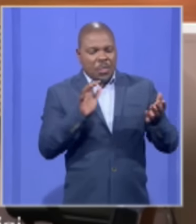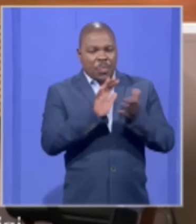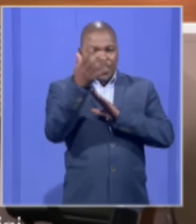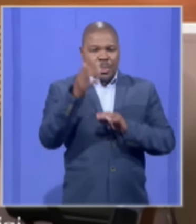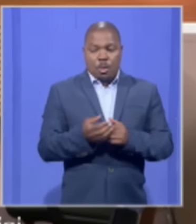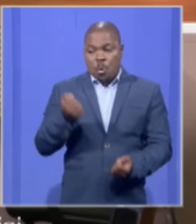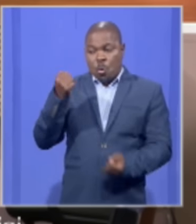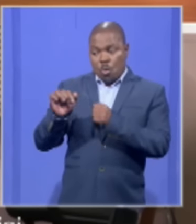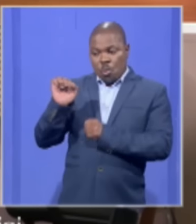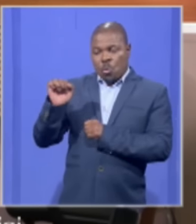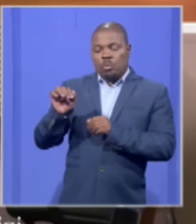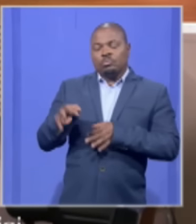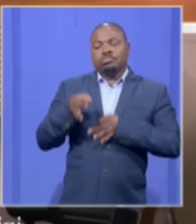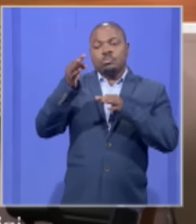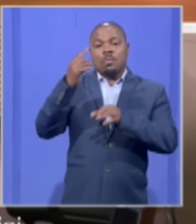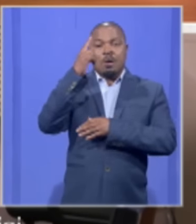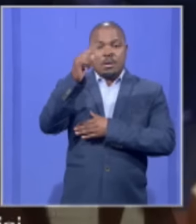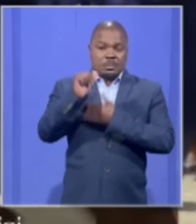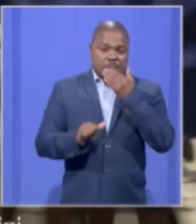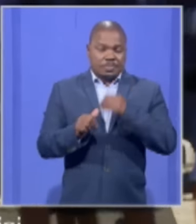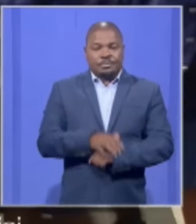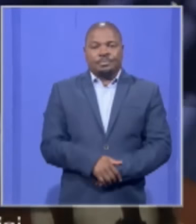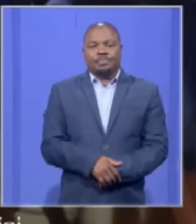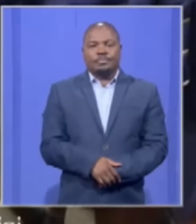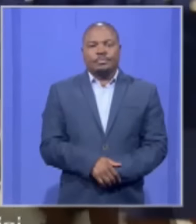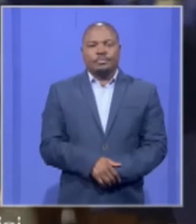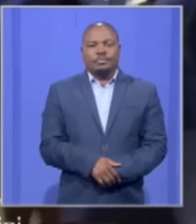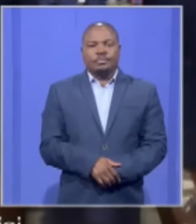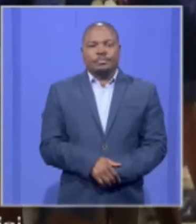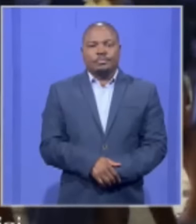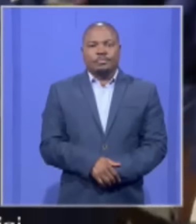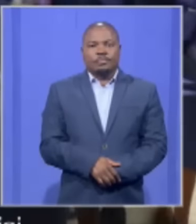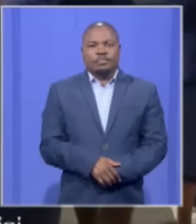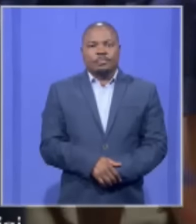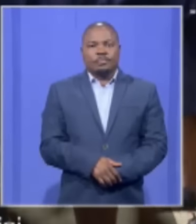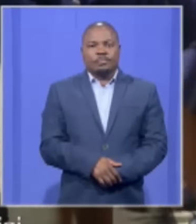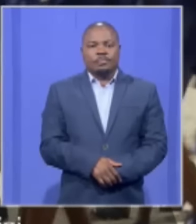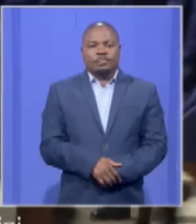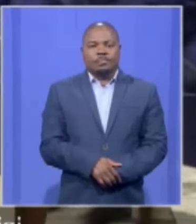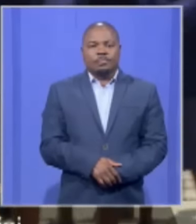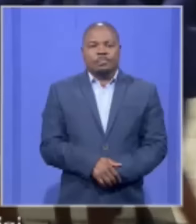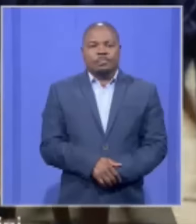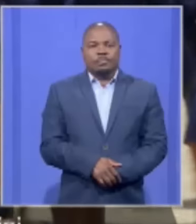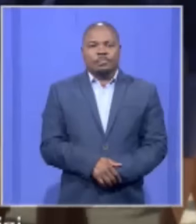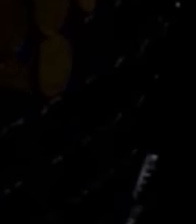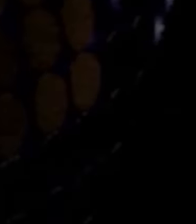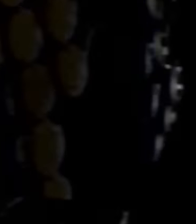buseditswe morao fitla kgweding e tlang. Thabiso Khadebe, ditaba tsa SABC Kimberley.